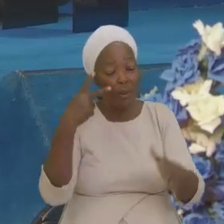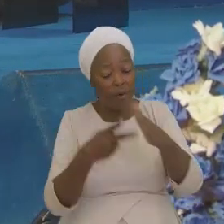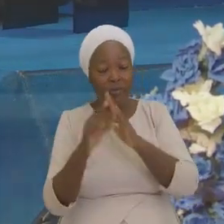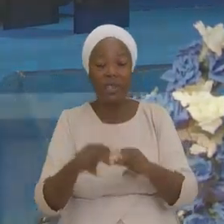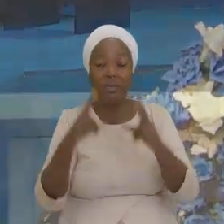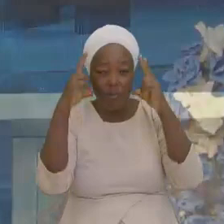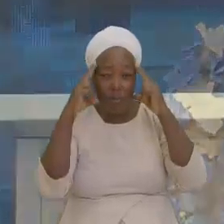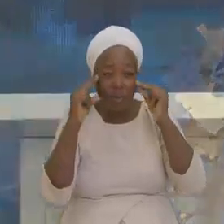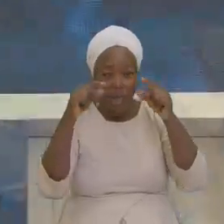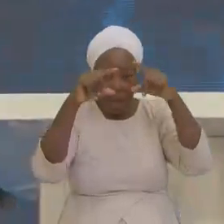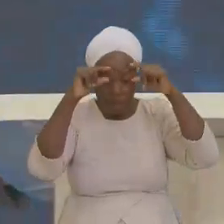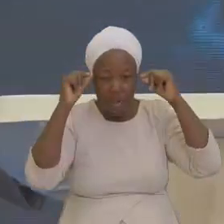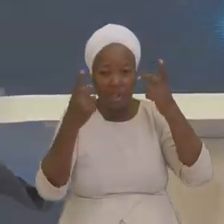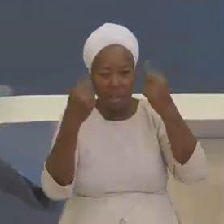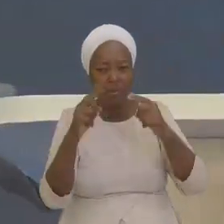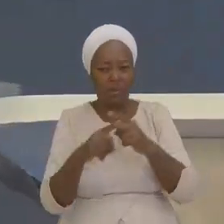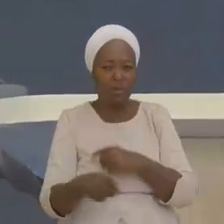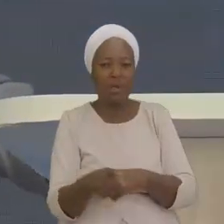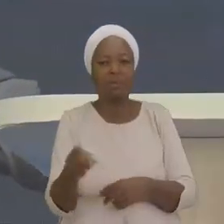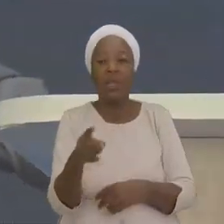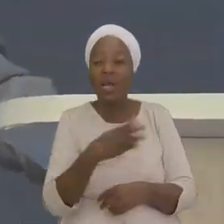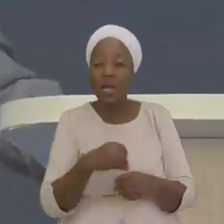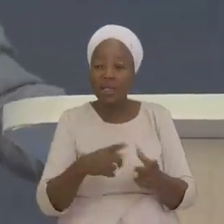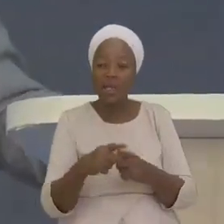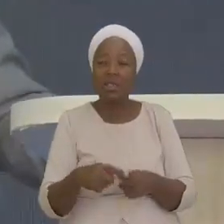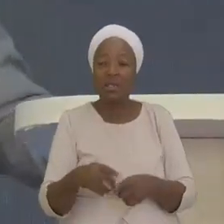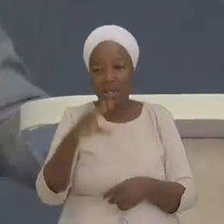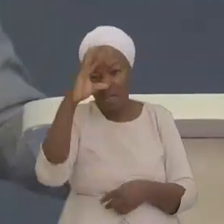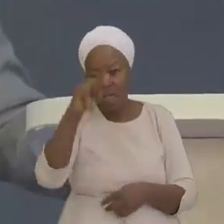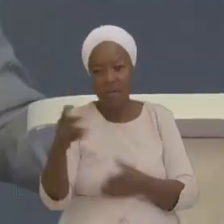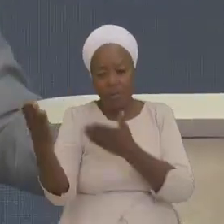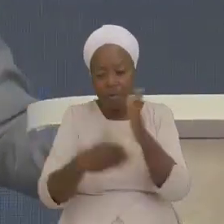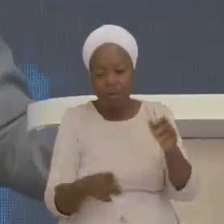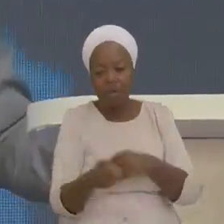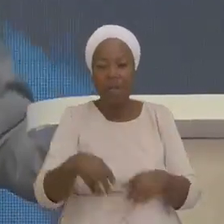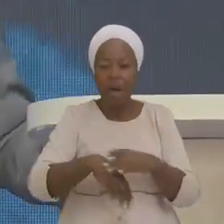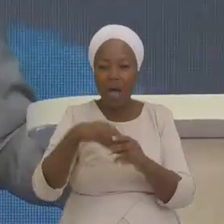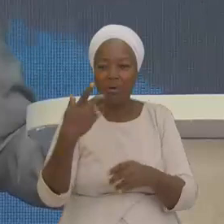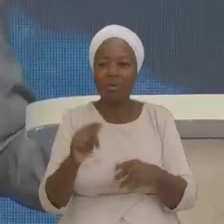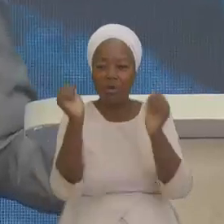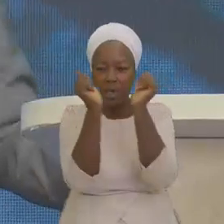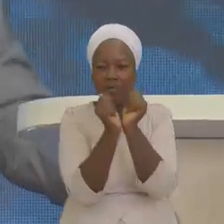to them and he brought them out of slavery.